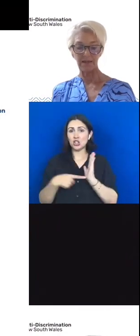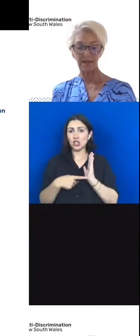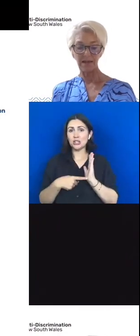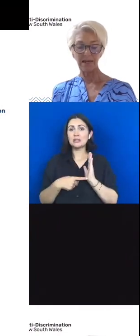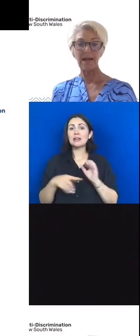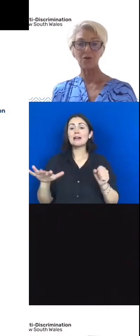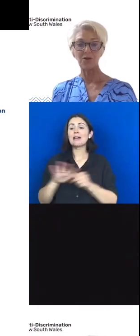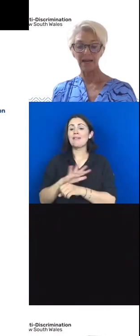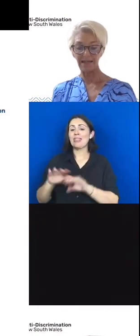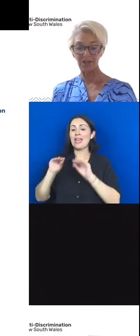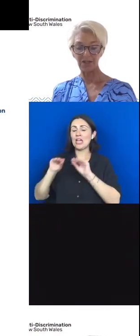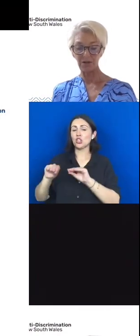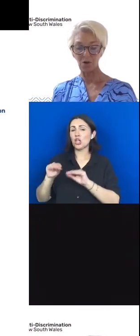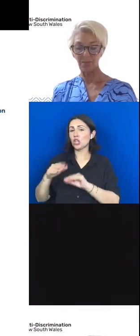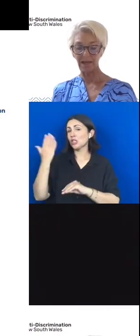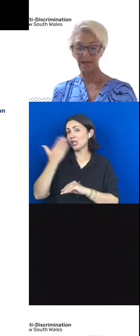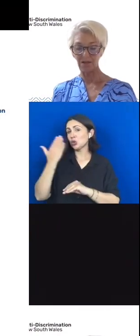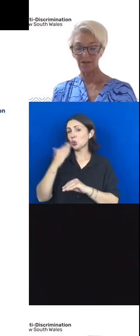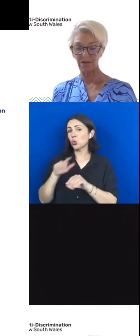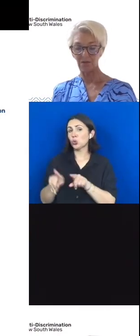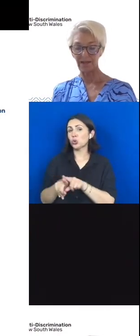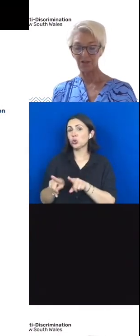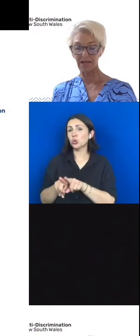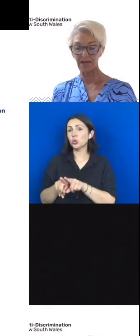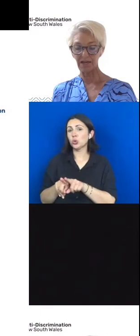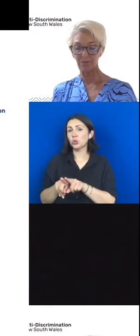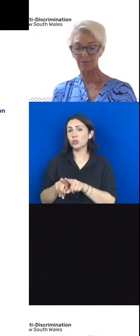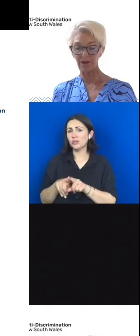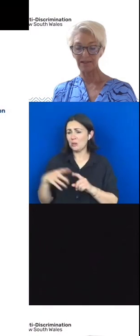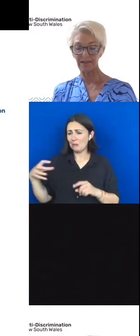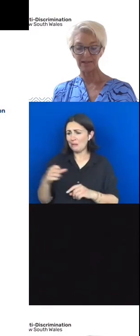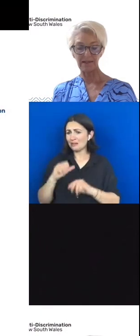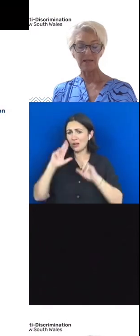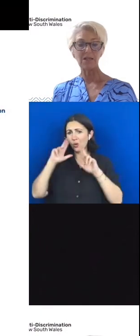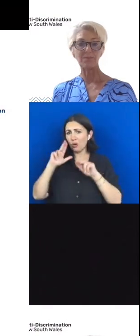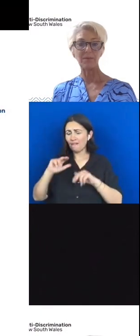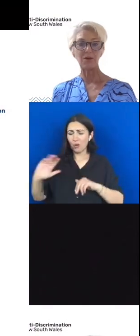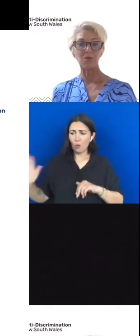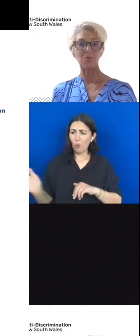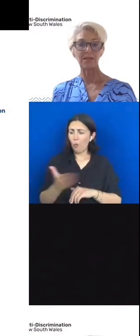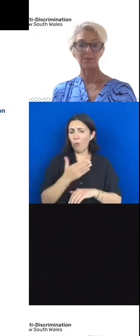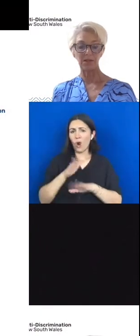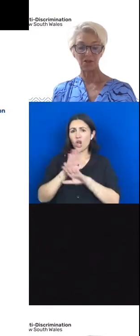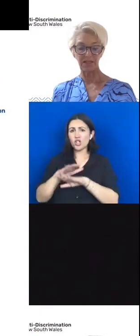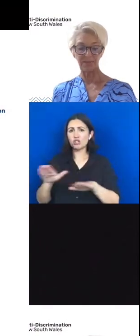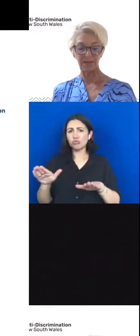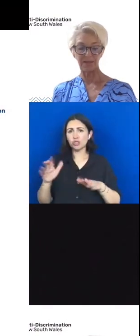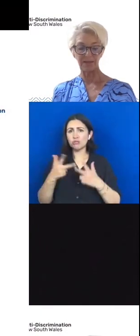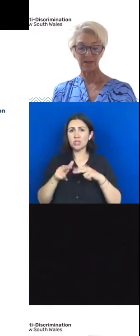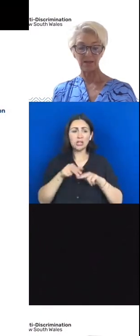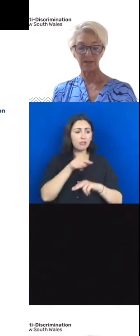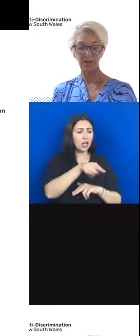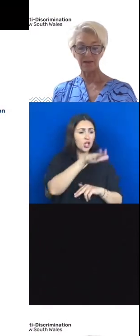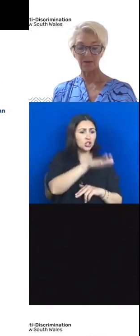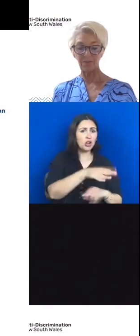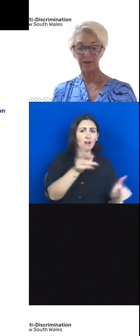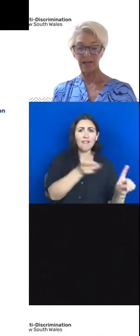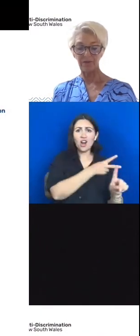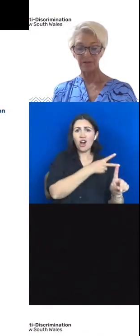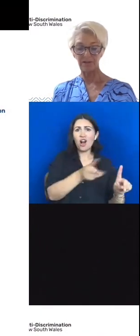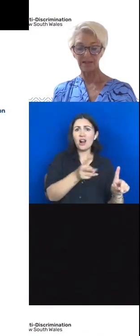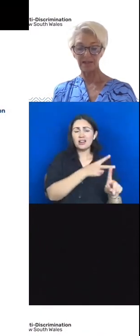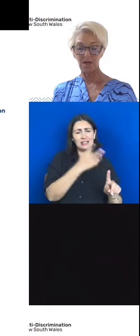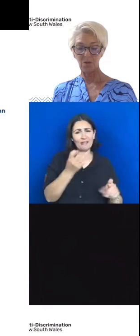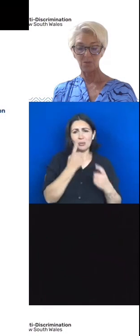sector and create a general obligation for education providers to make reasonable adjustments to level the